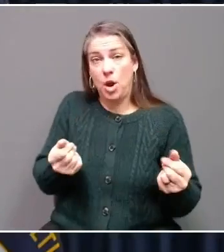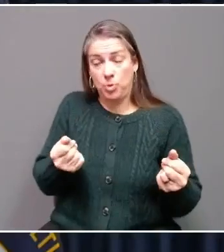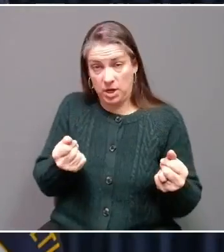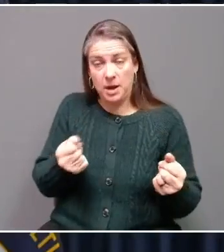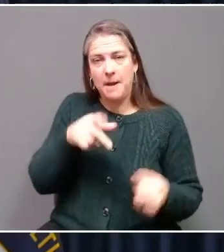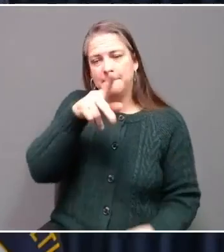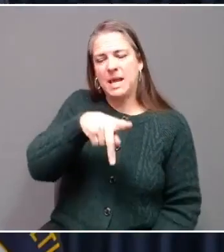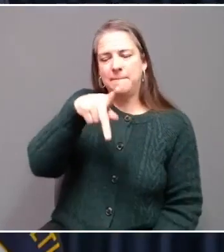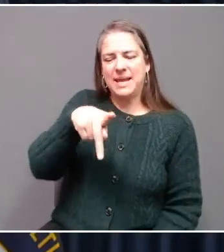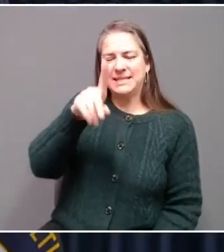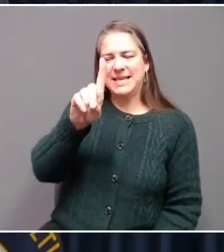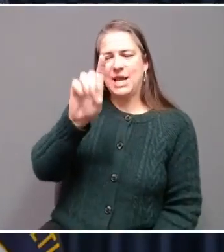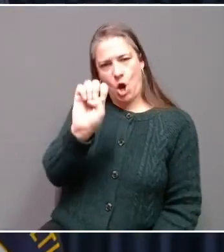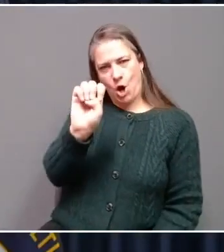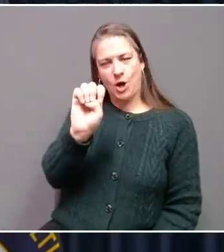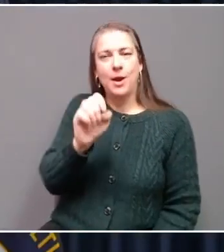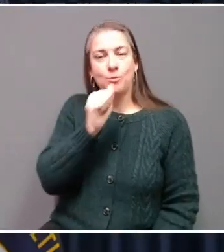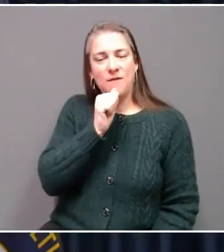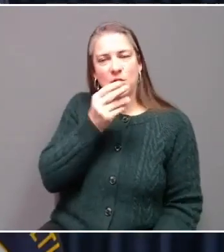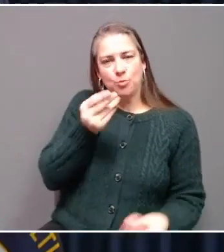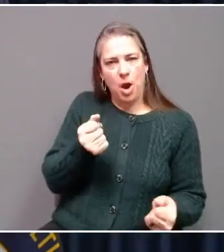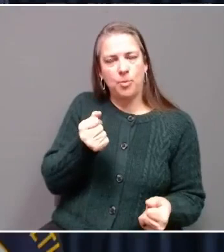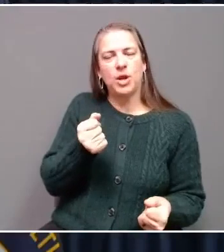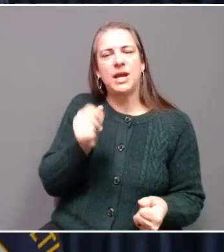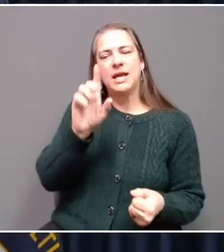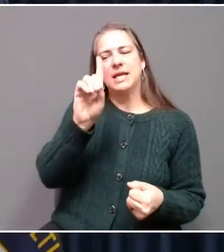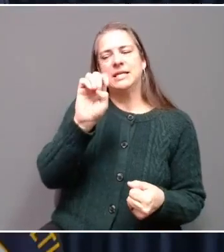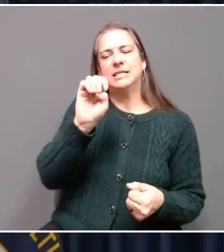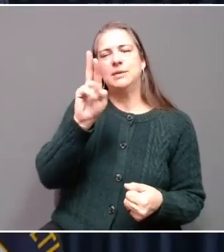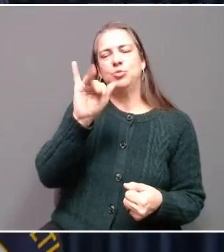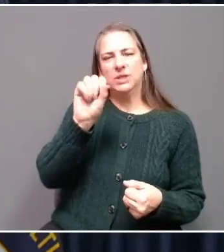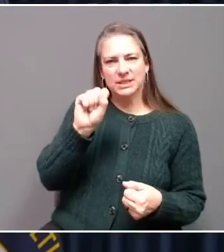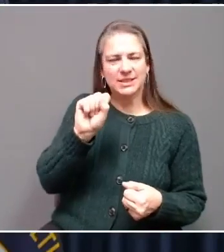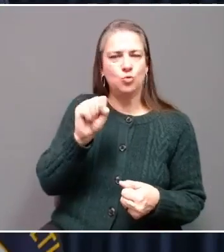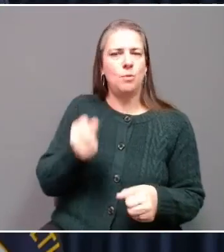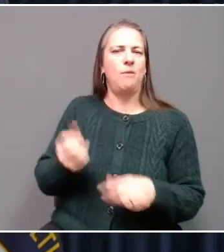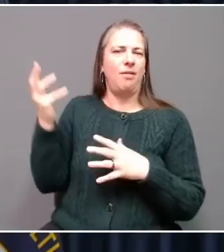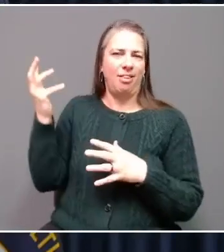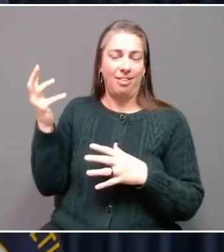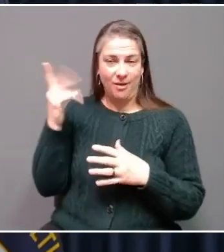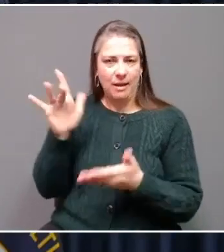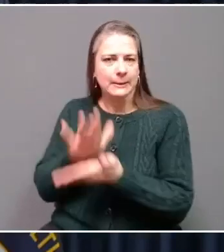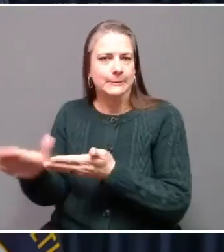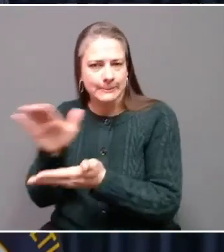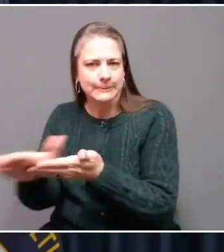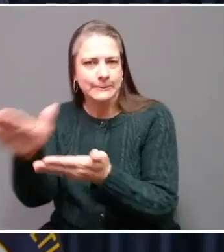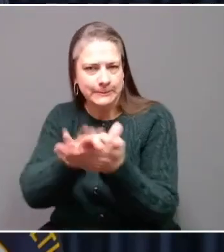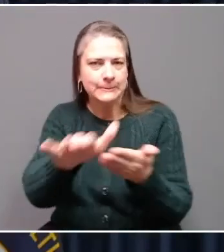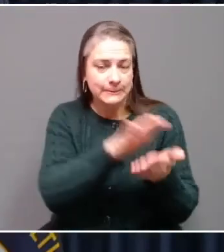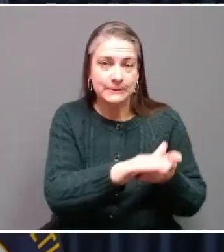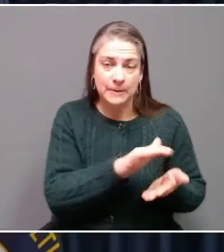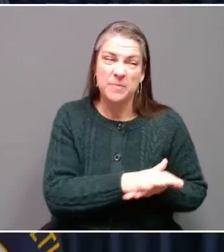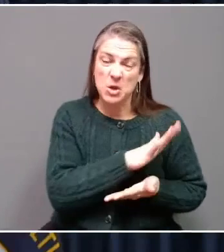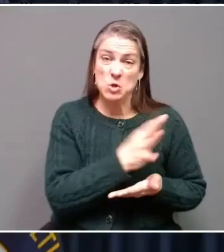PPDR, will build on contractor activities to restore safe and sound communities. More details on eligibility criteria will be released very